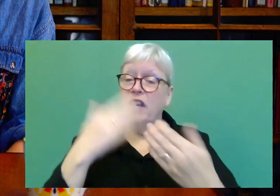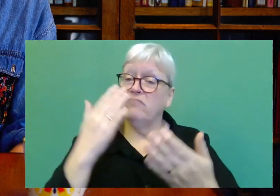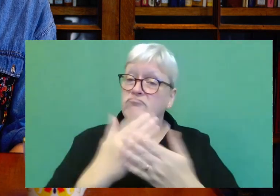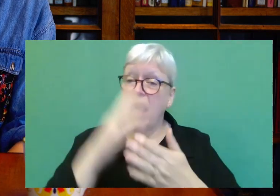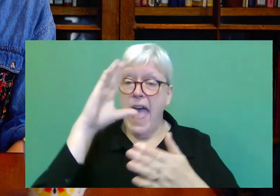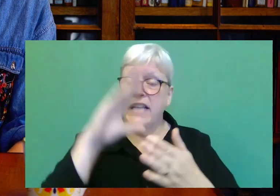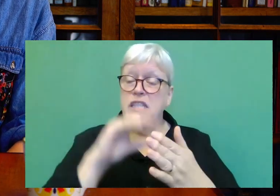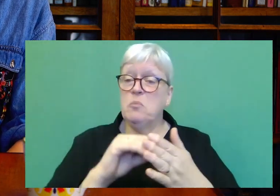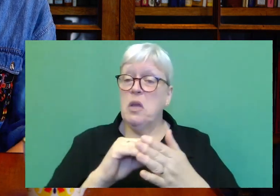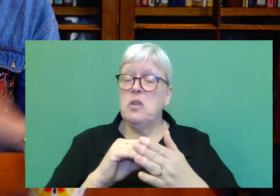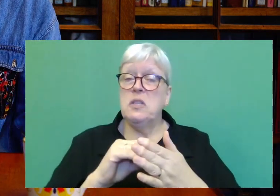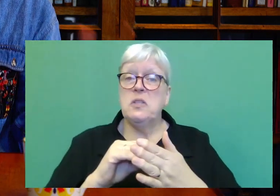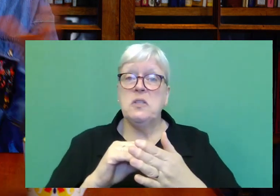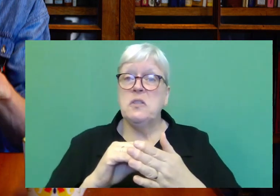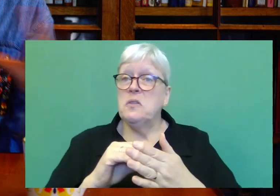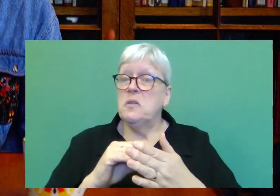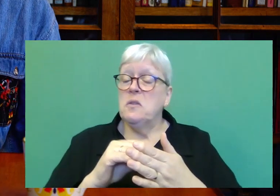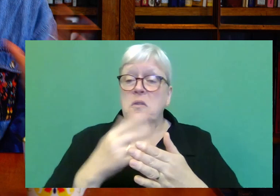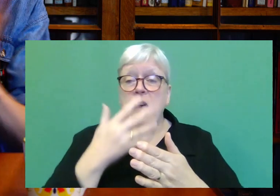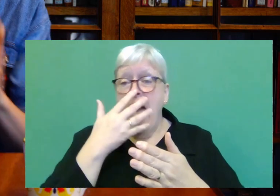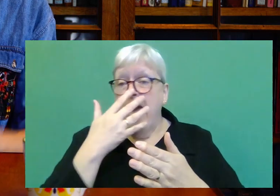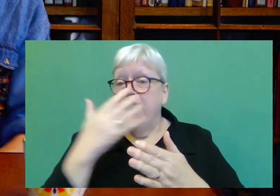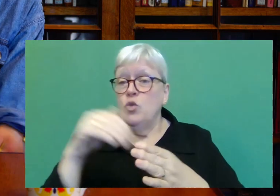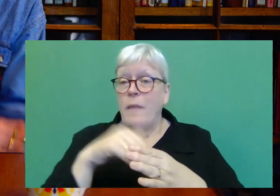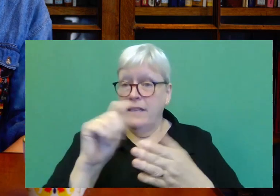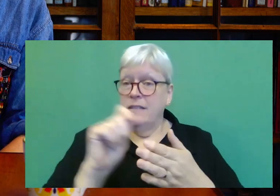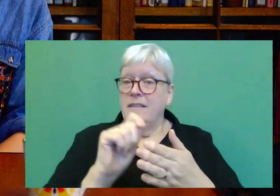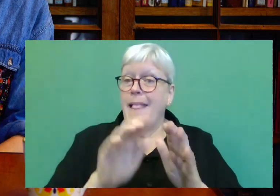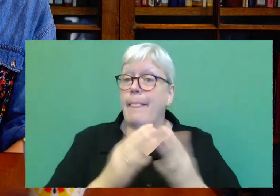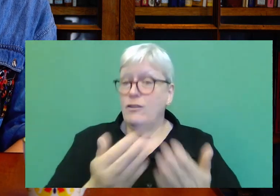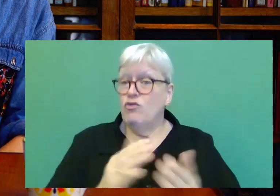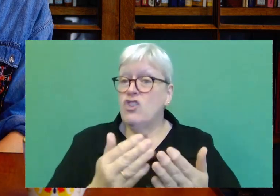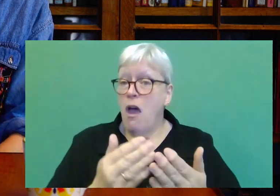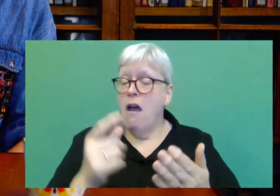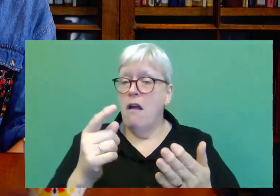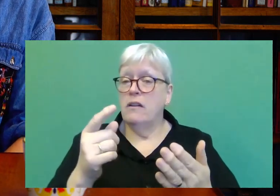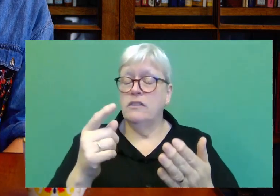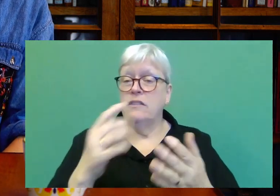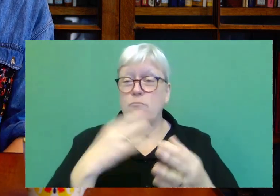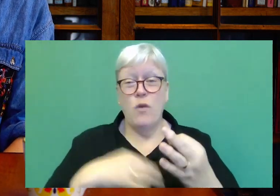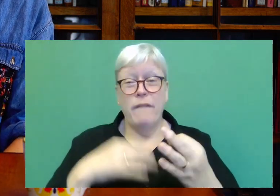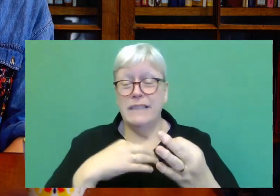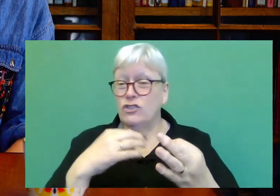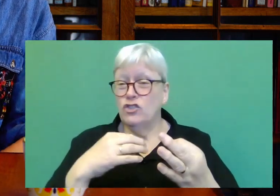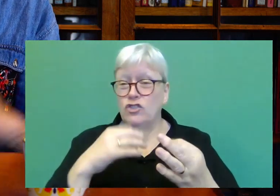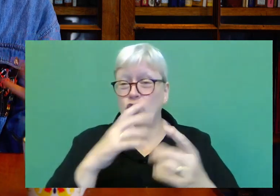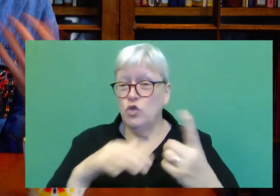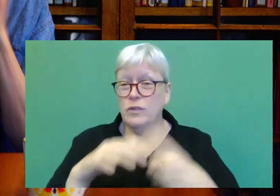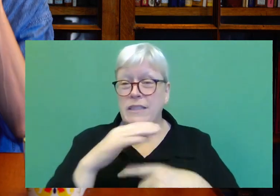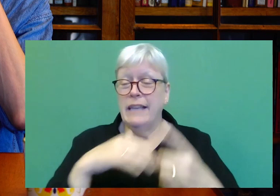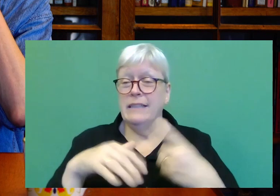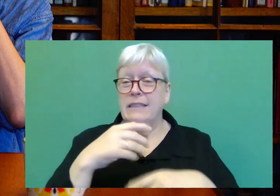an age in literature, especially, which is obviously like a privileged pool of society, because you've got these artistically expressive